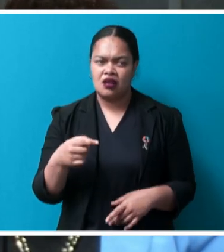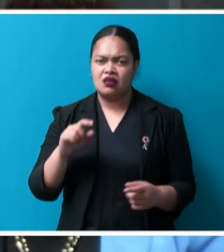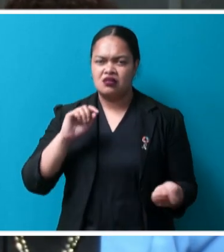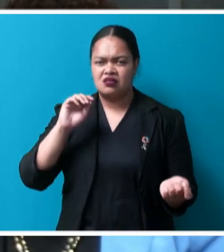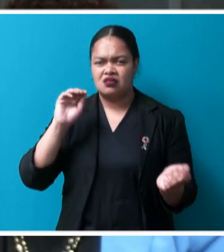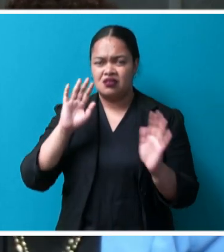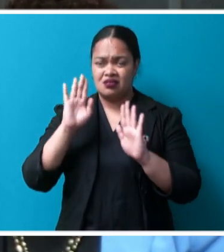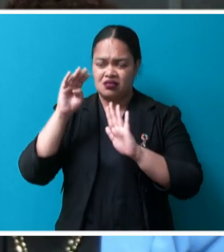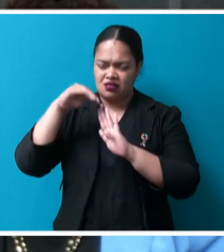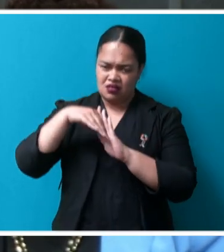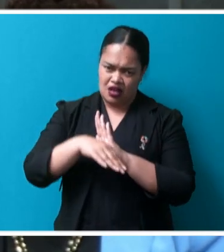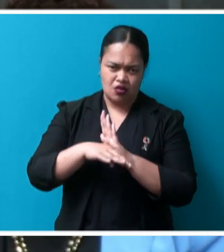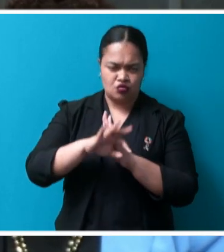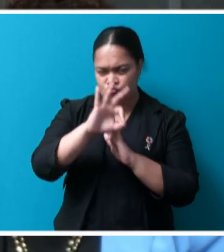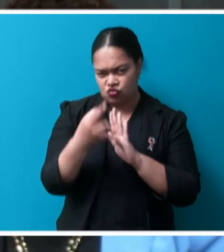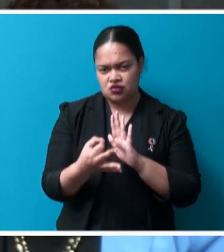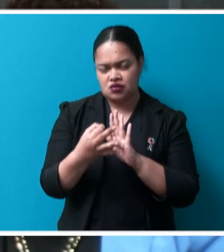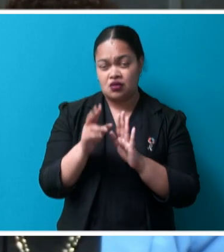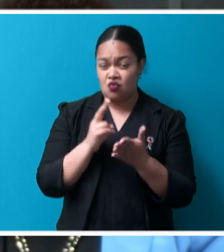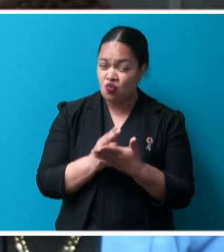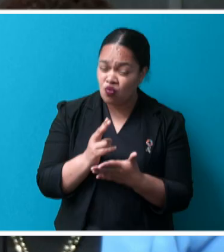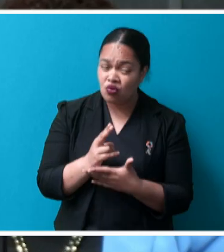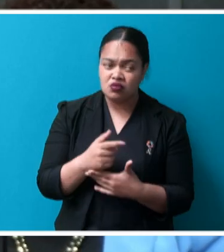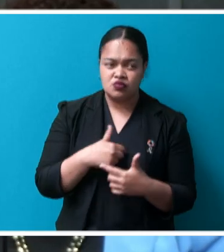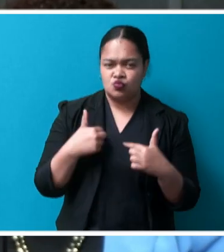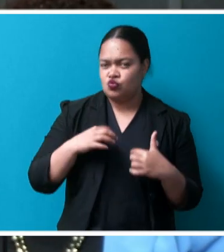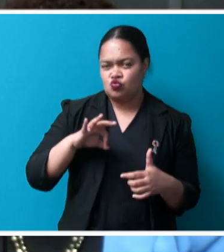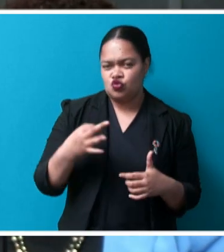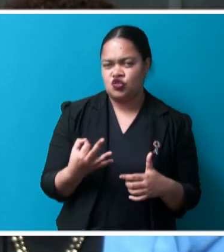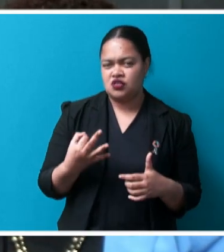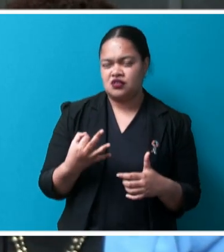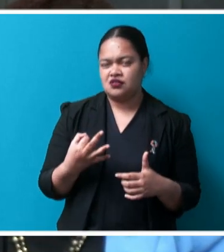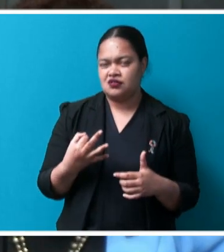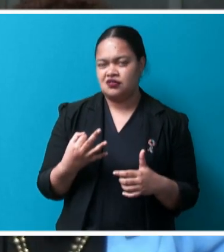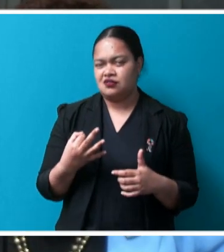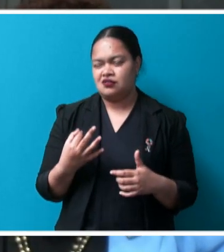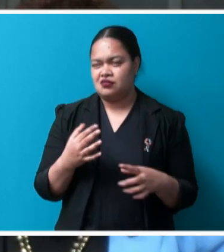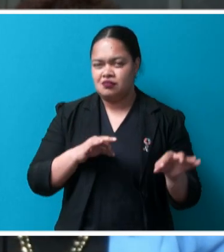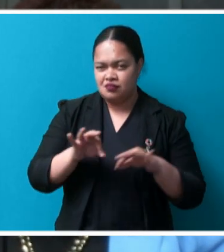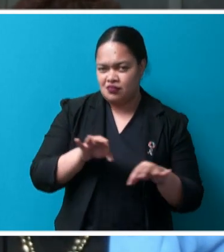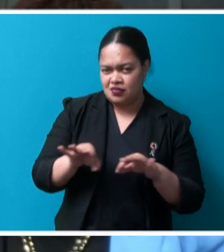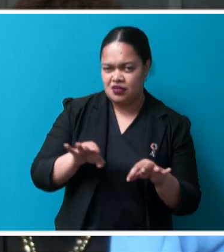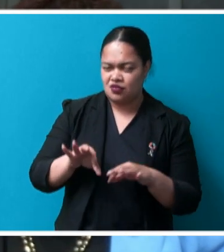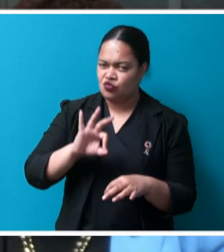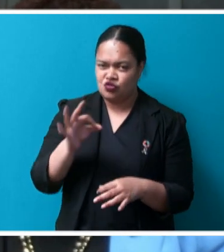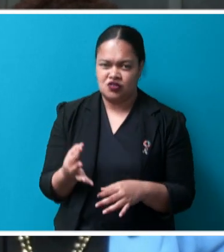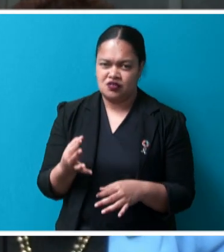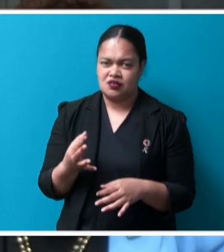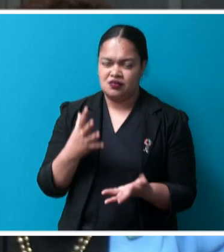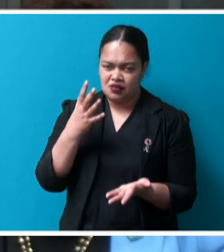downward. Our honest position is that we have not yet reached the turning point. But I can assure the House that for the first